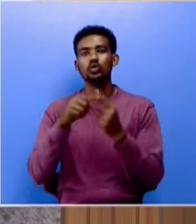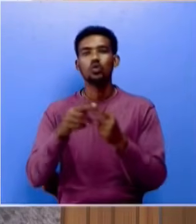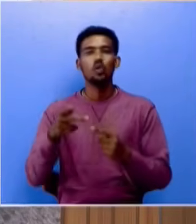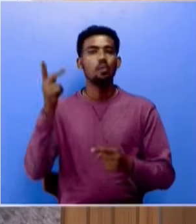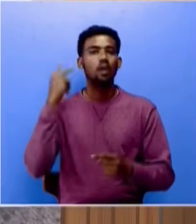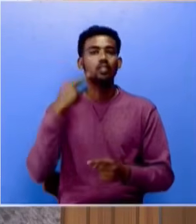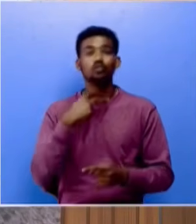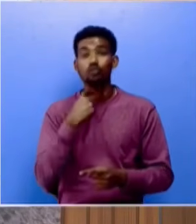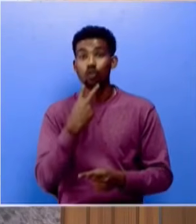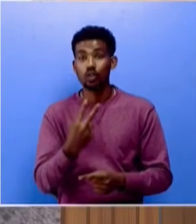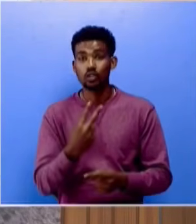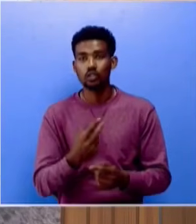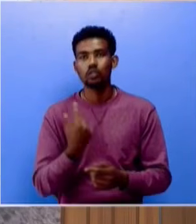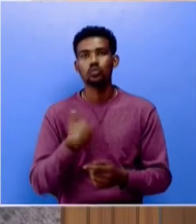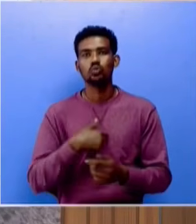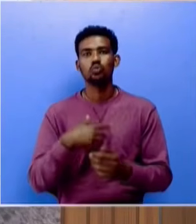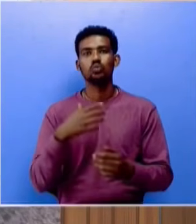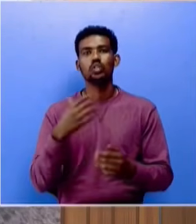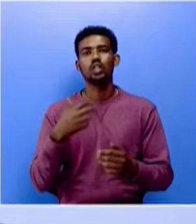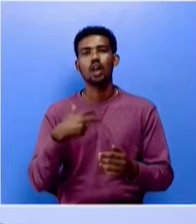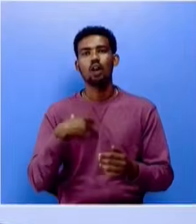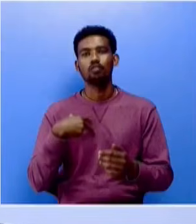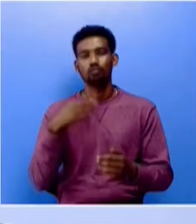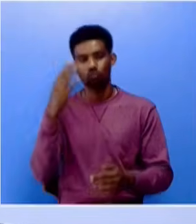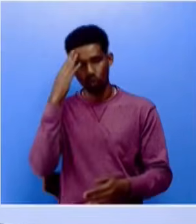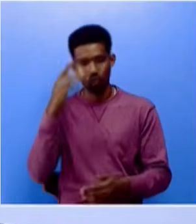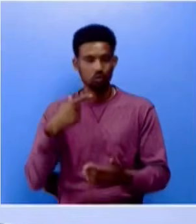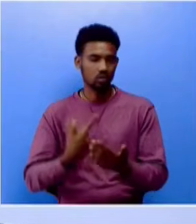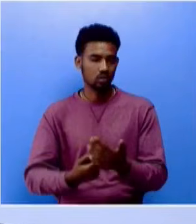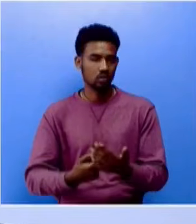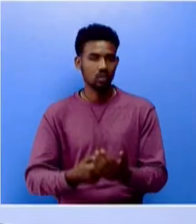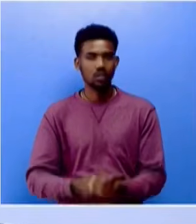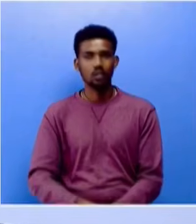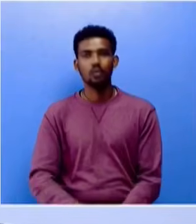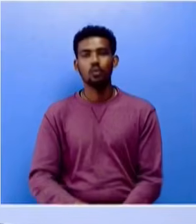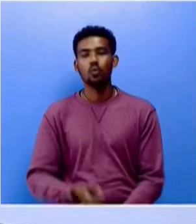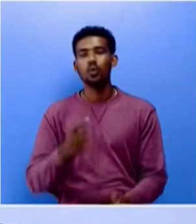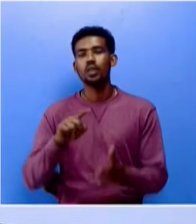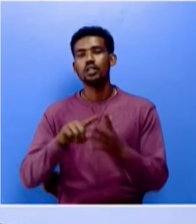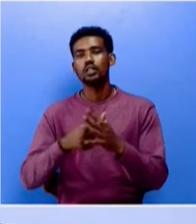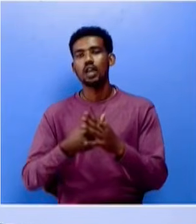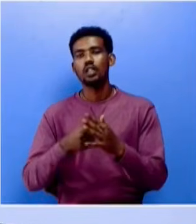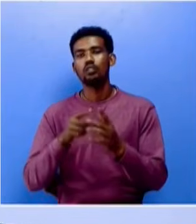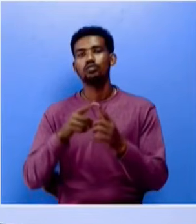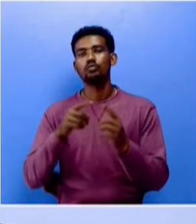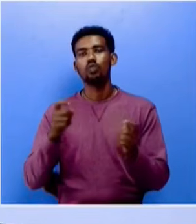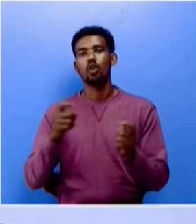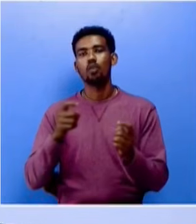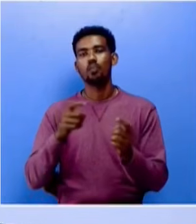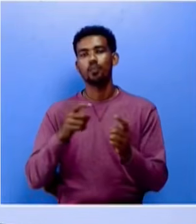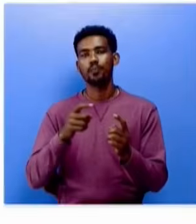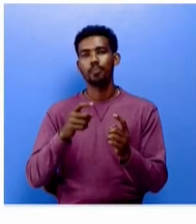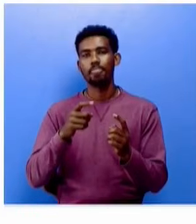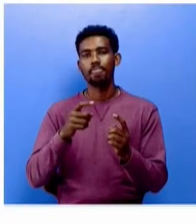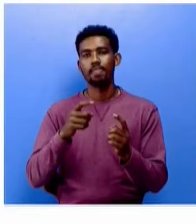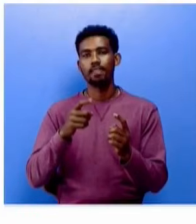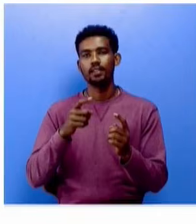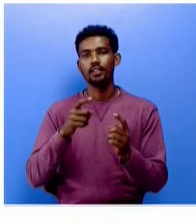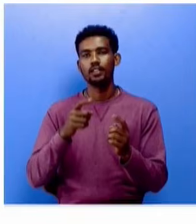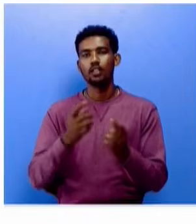voice, we have to know that. We have to start from the object. Is it clear?